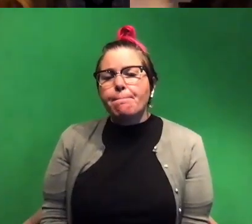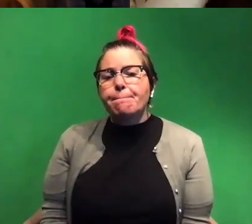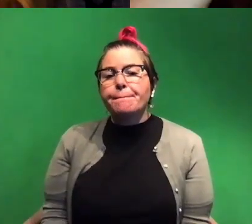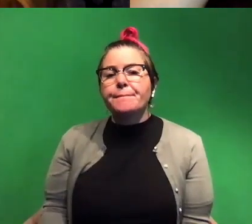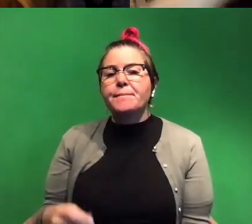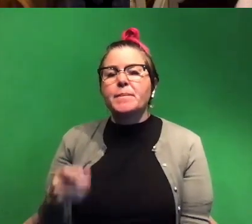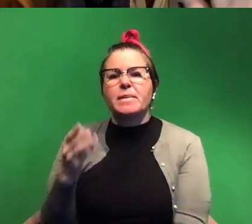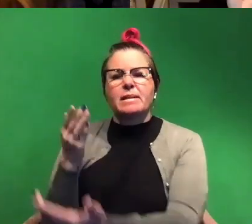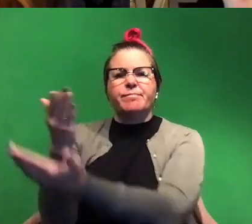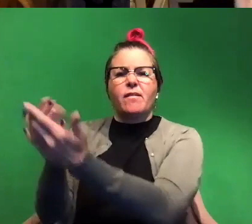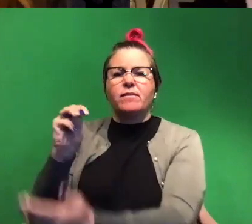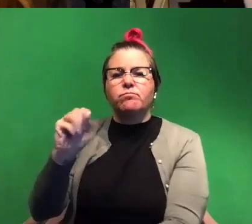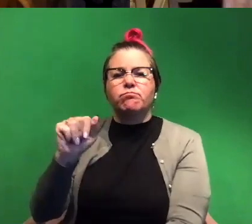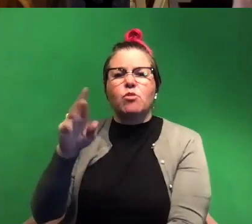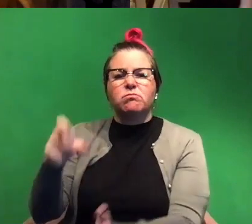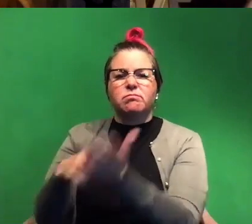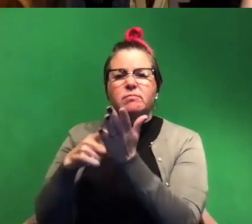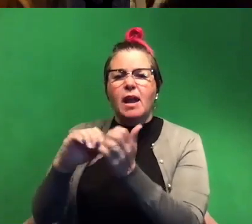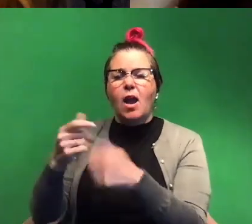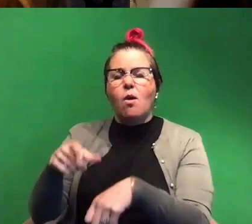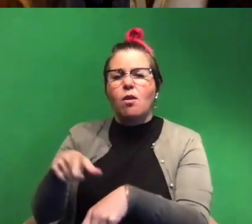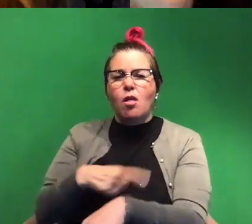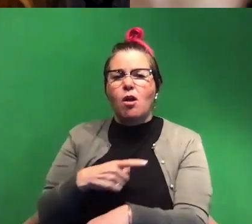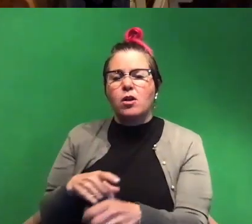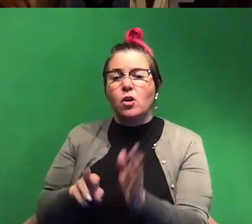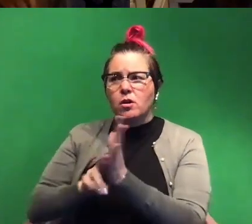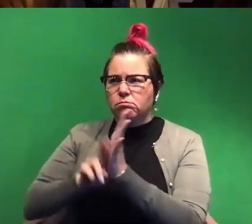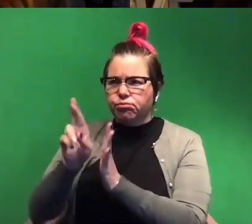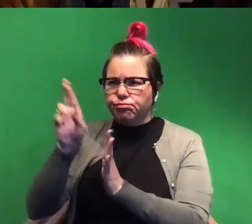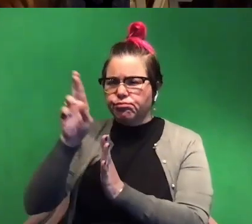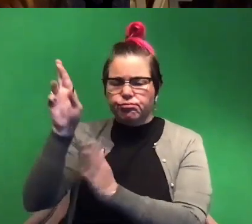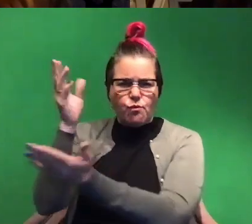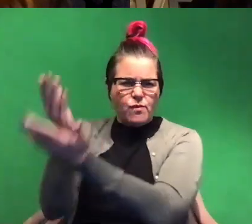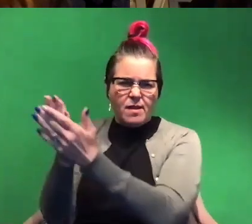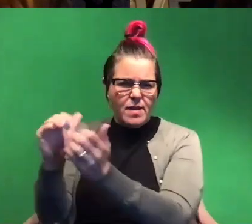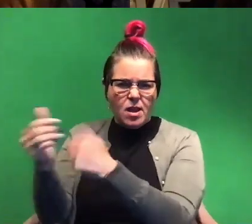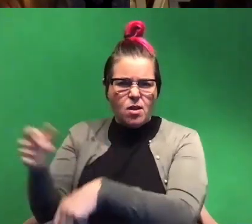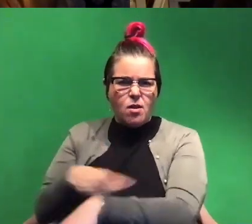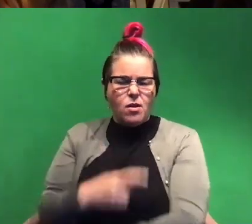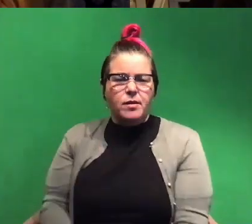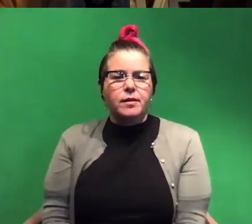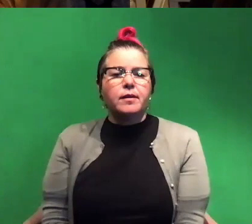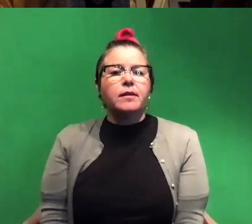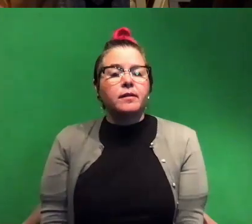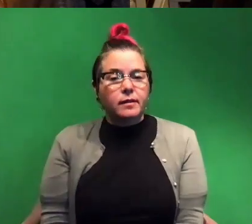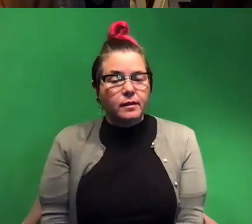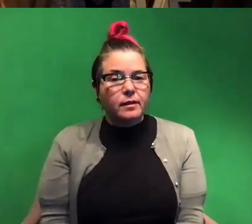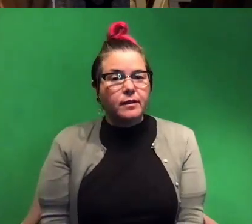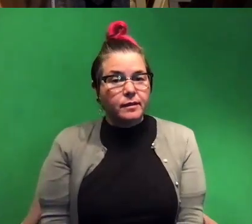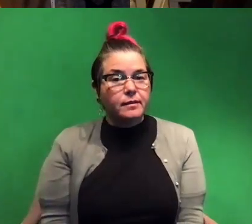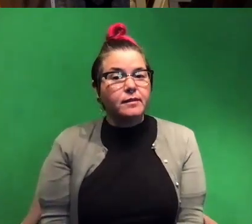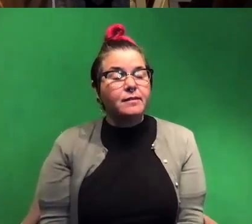get to Mars? Like we're in the rocket sitting on Earth, we leave. How long is it going to take us to get there? That is actually a